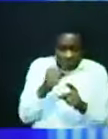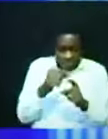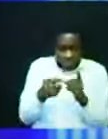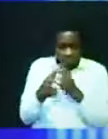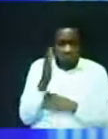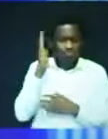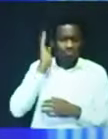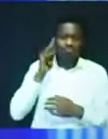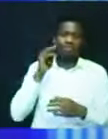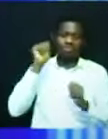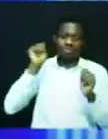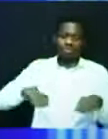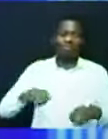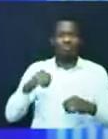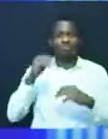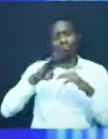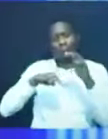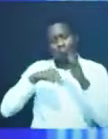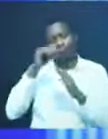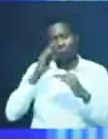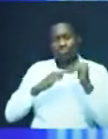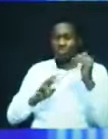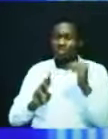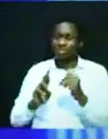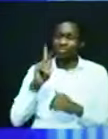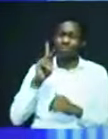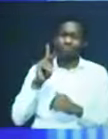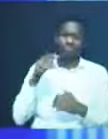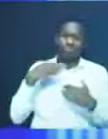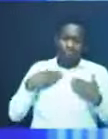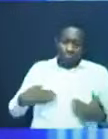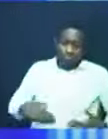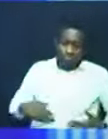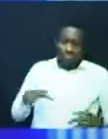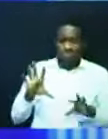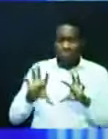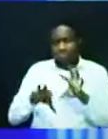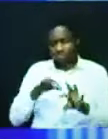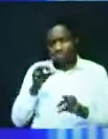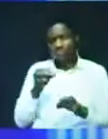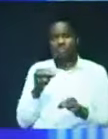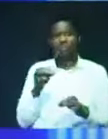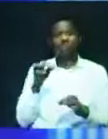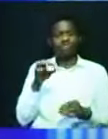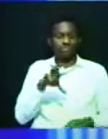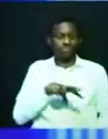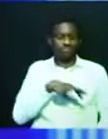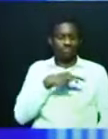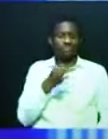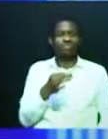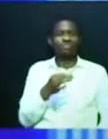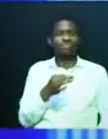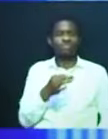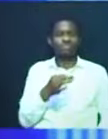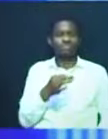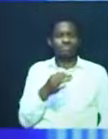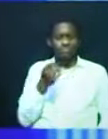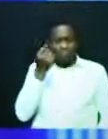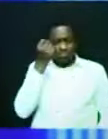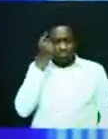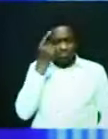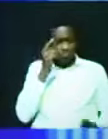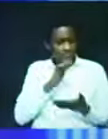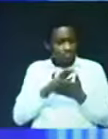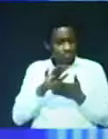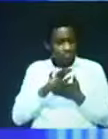it can build us up, body, soul, and spirit. Are we together?